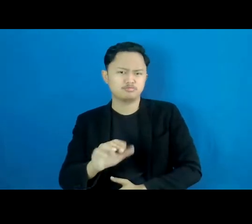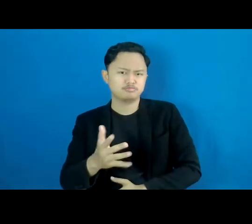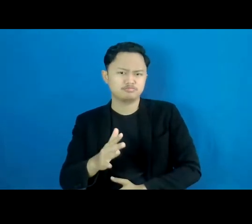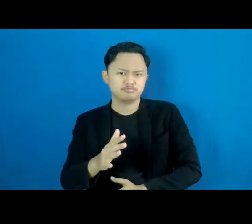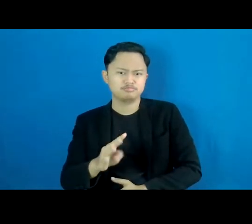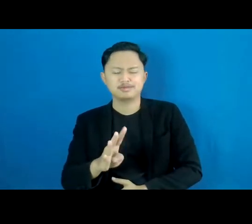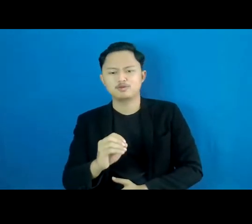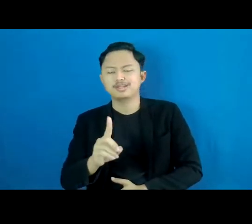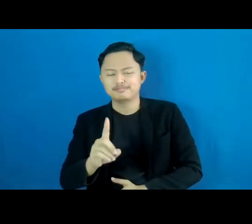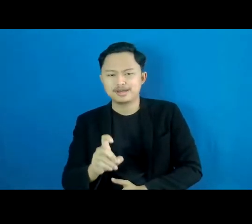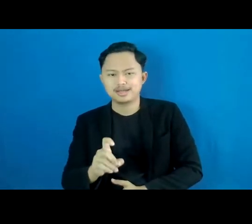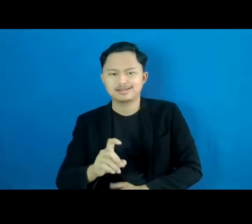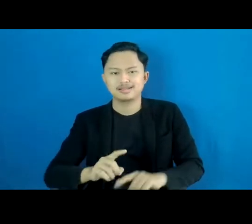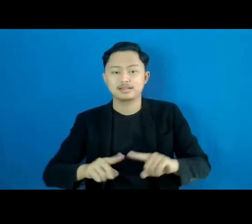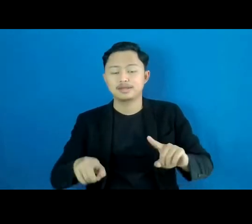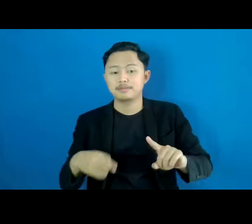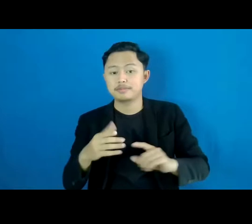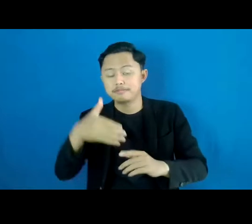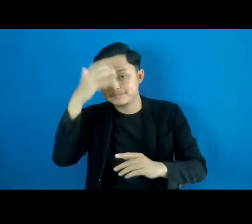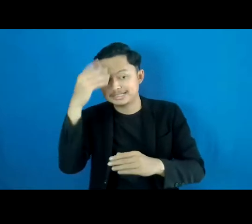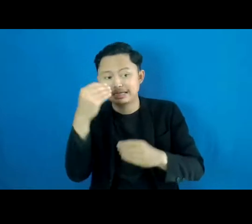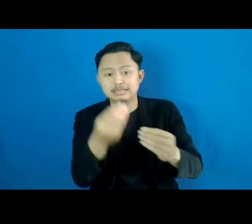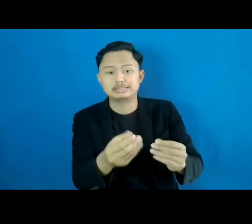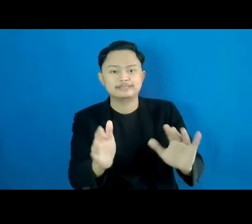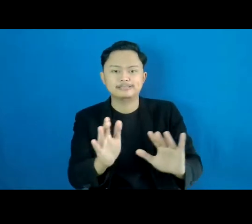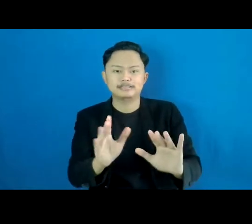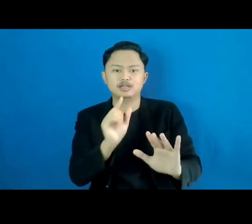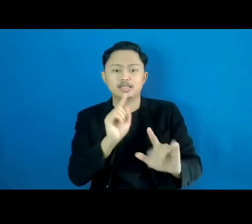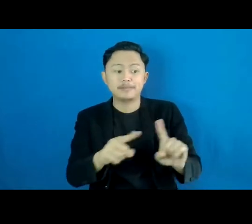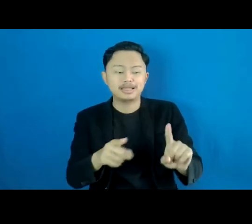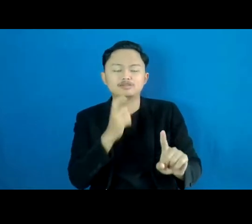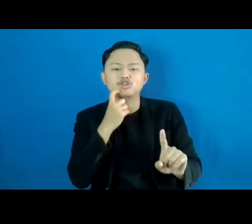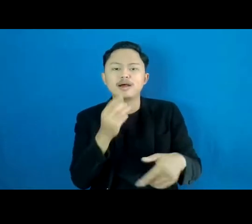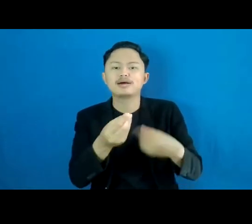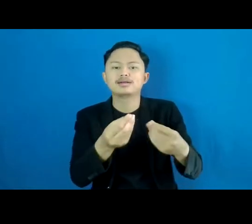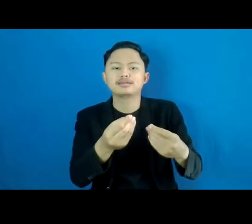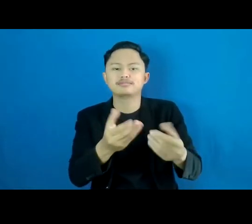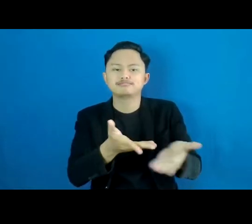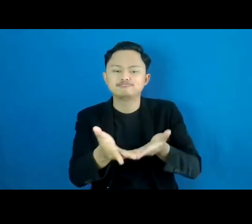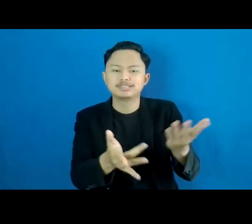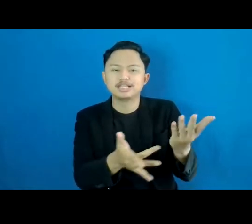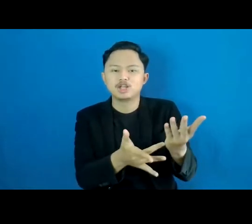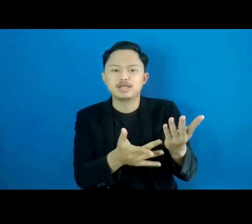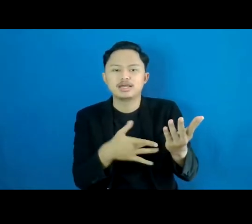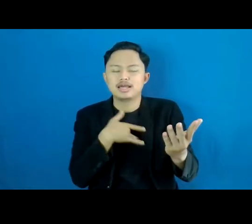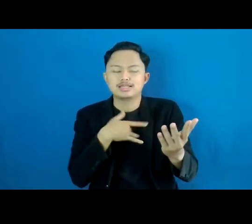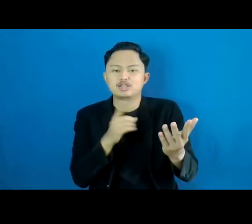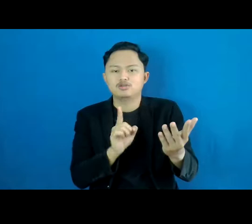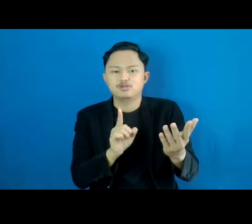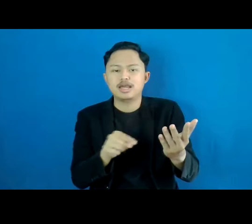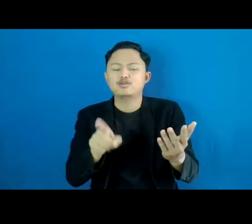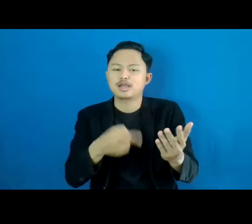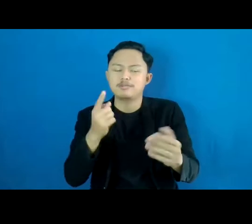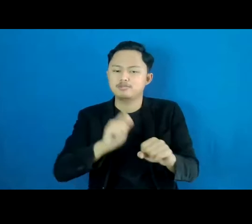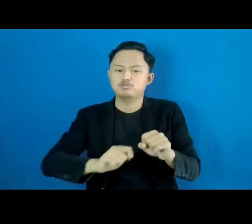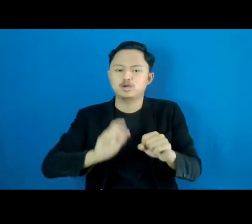STUs. We have given our buses for them to experience the product and technology and feasibility. This is what we have done. When